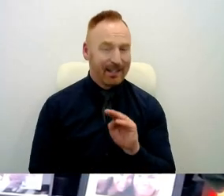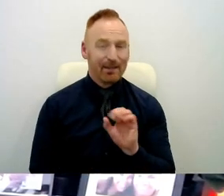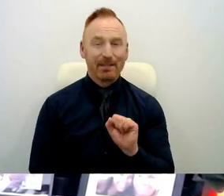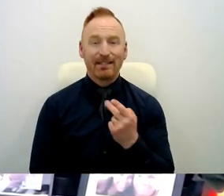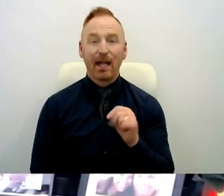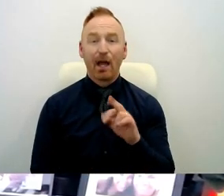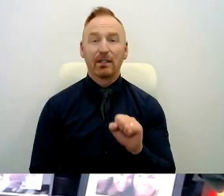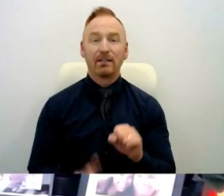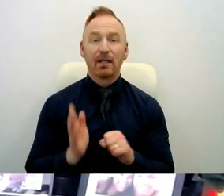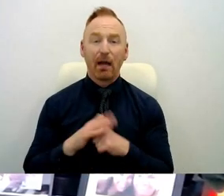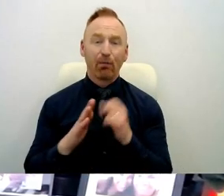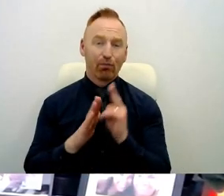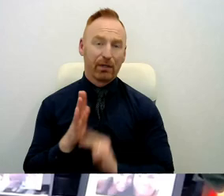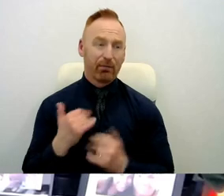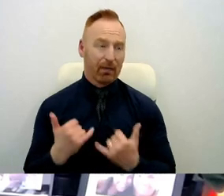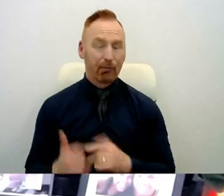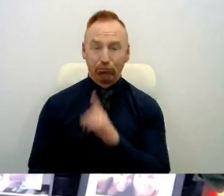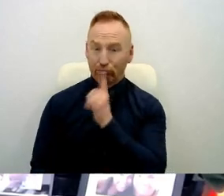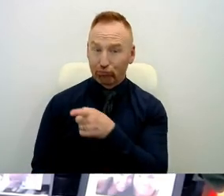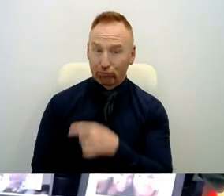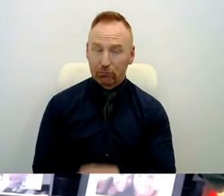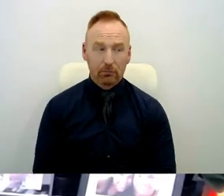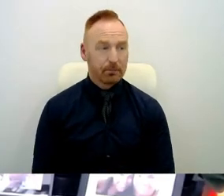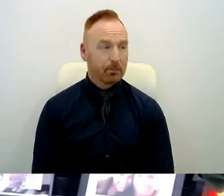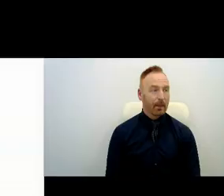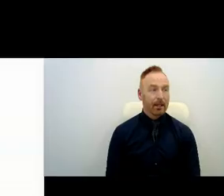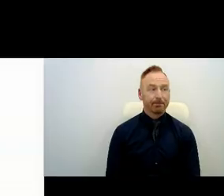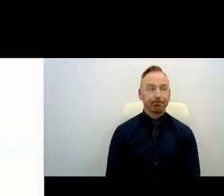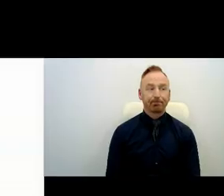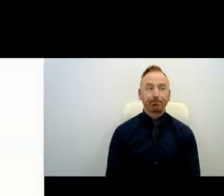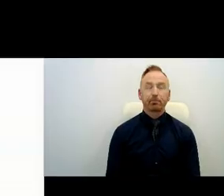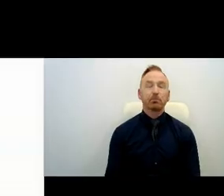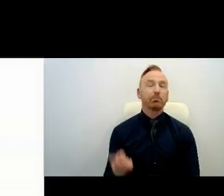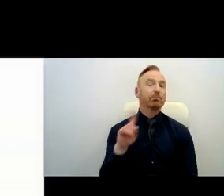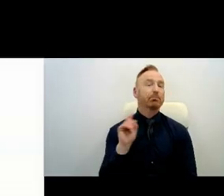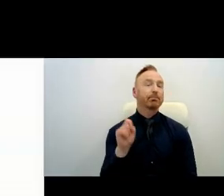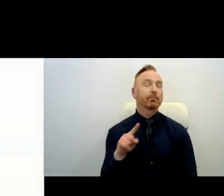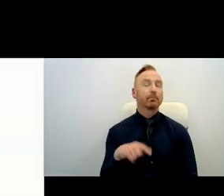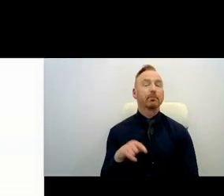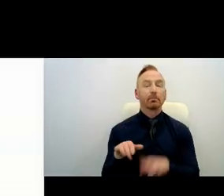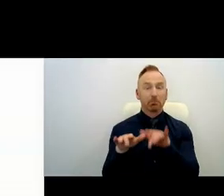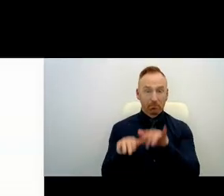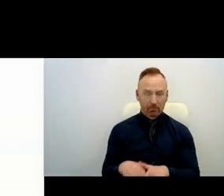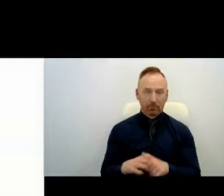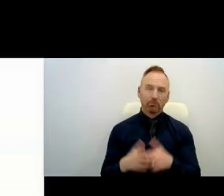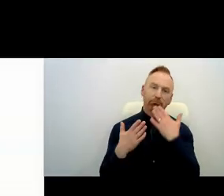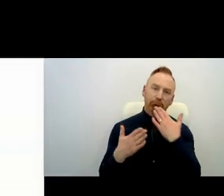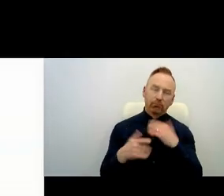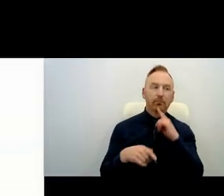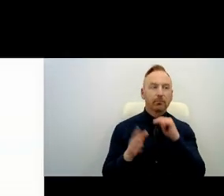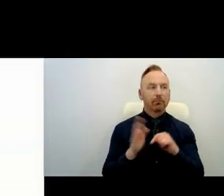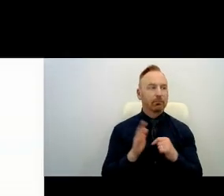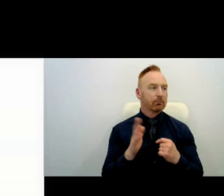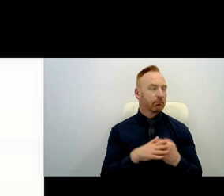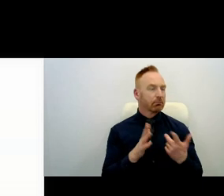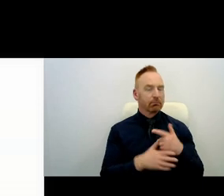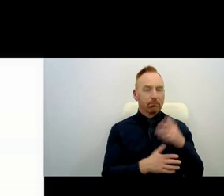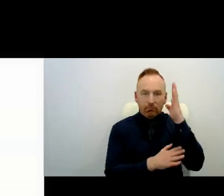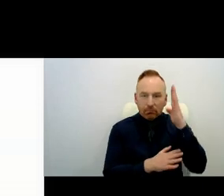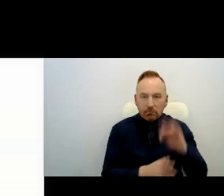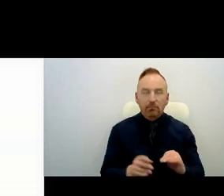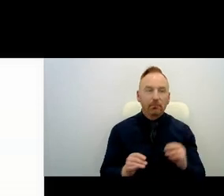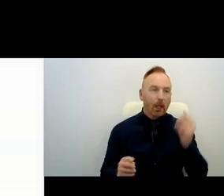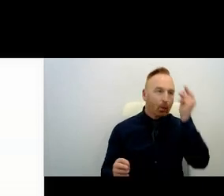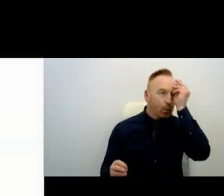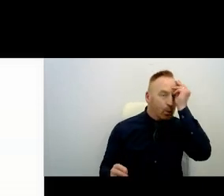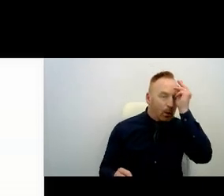to read one out to you here. Sure. One attendee wrote, "Thank you so much for this thought-provoking